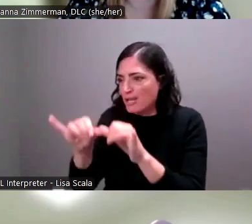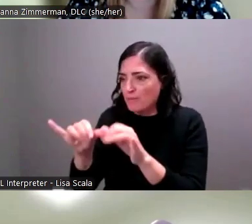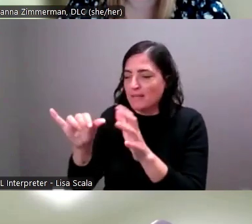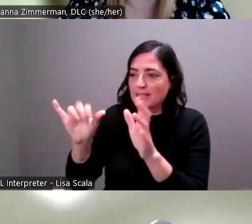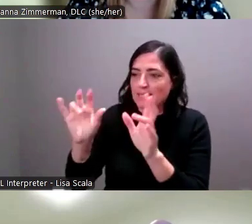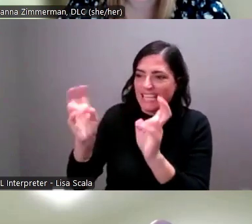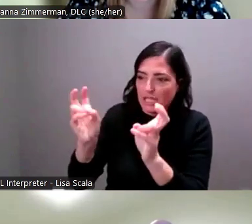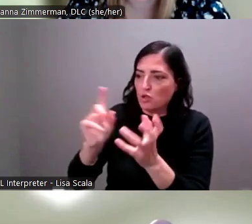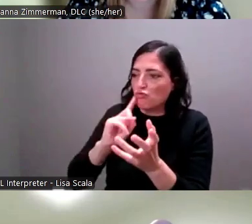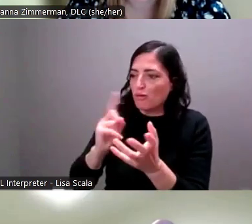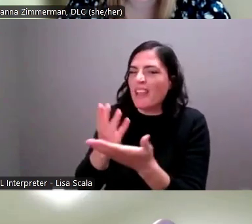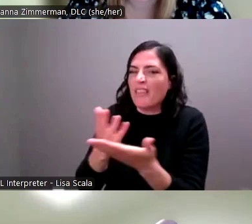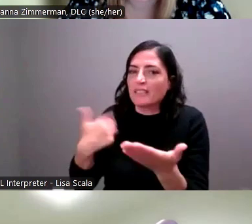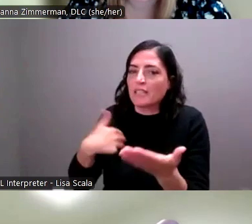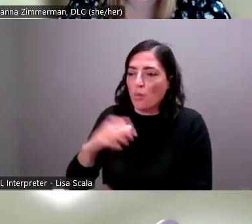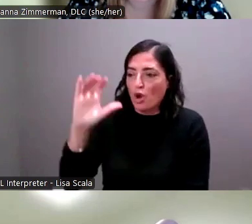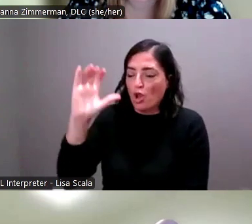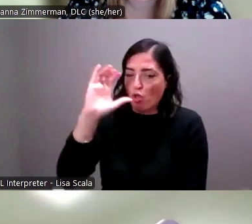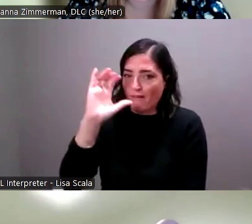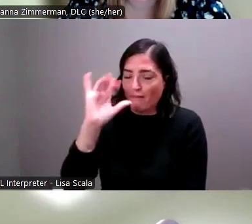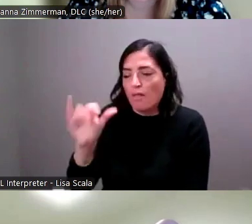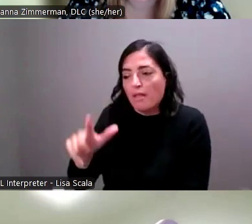that we would be looking for,